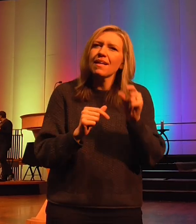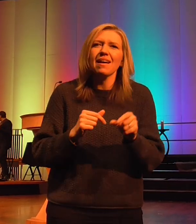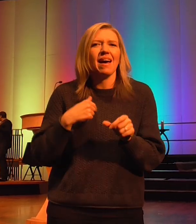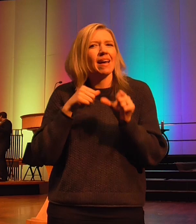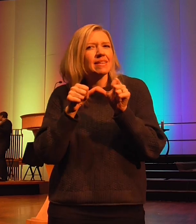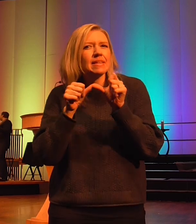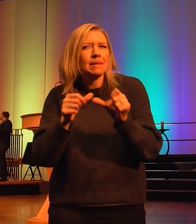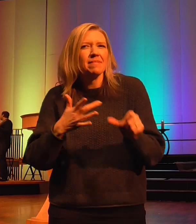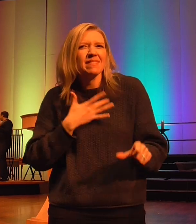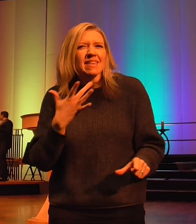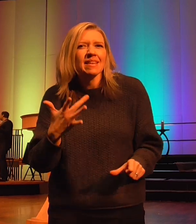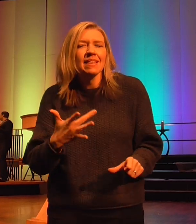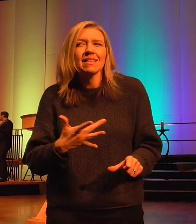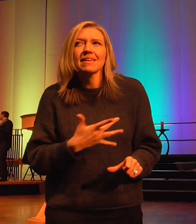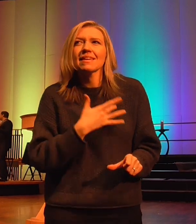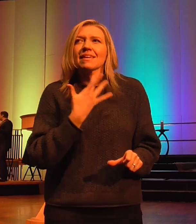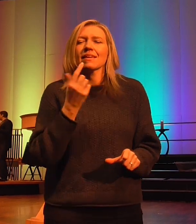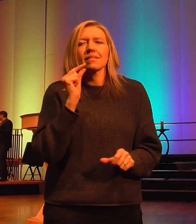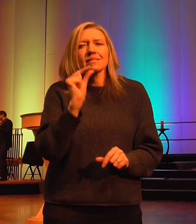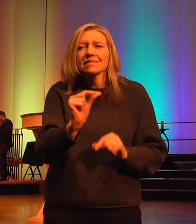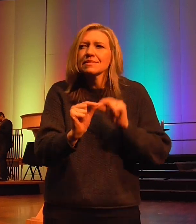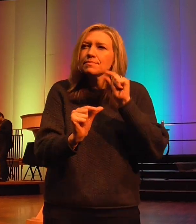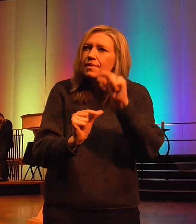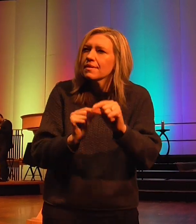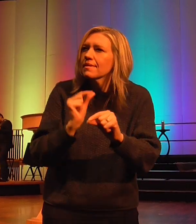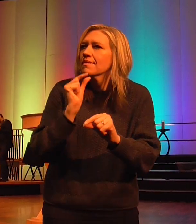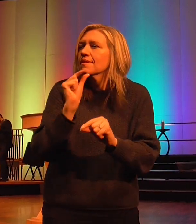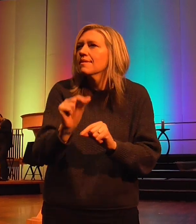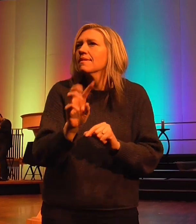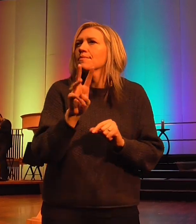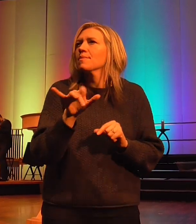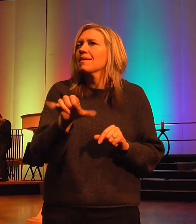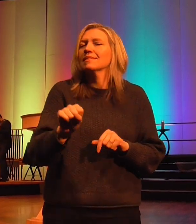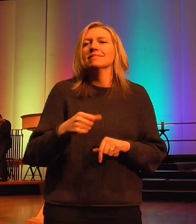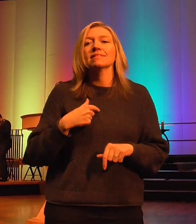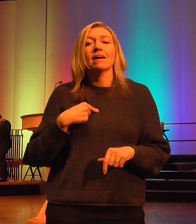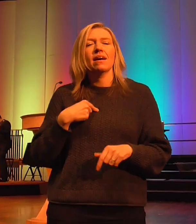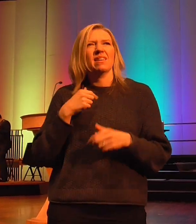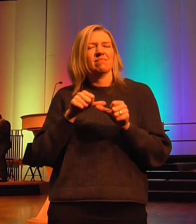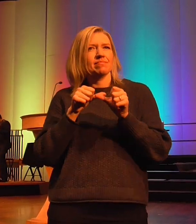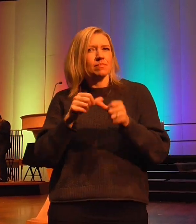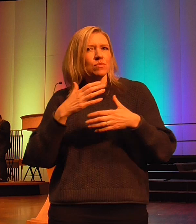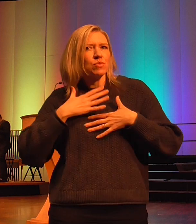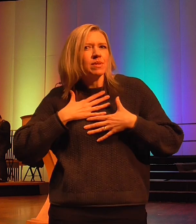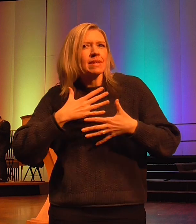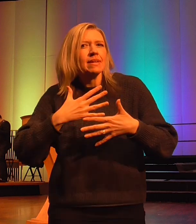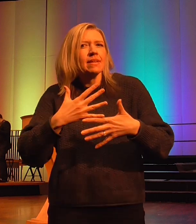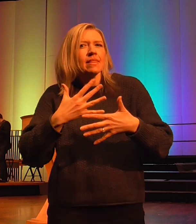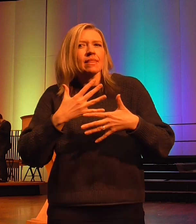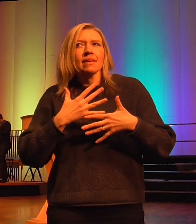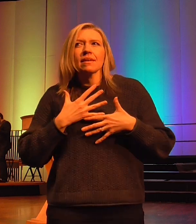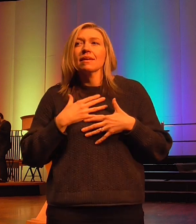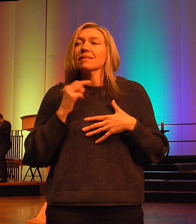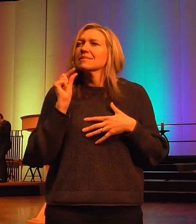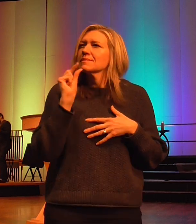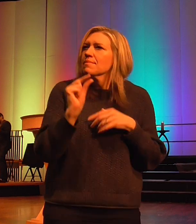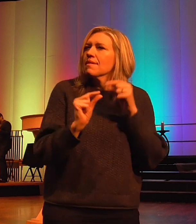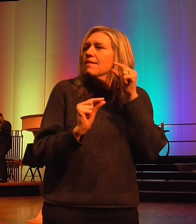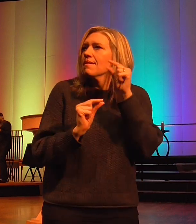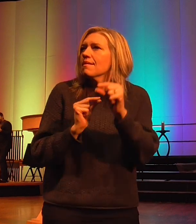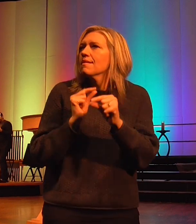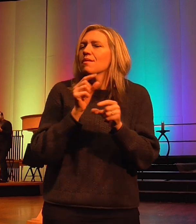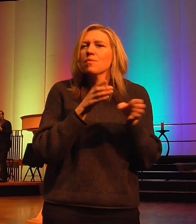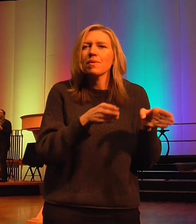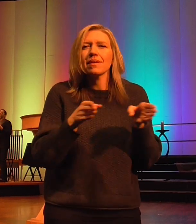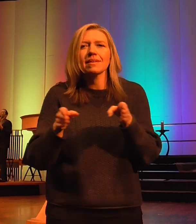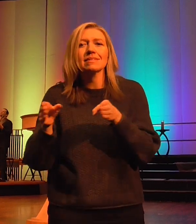keep feeling. In the smallest of ways, I keep breathing. In the smallest of ways,